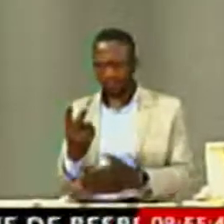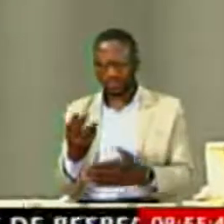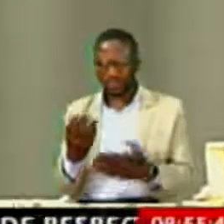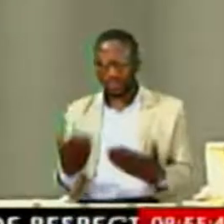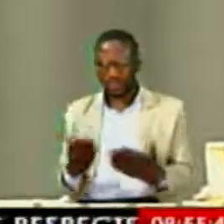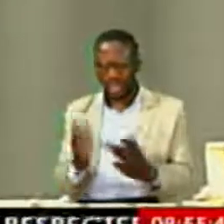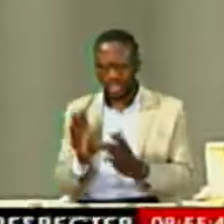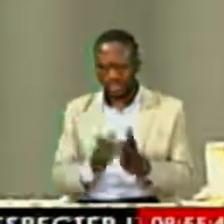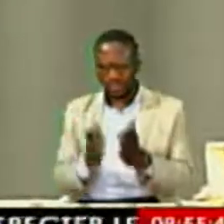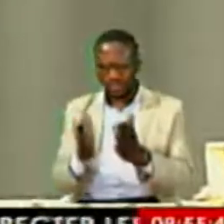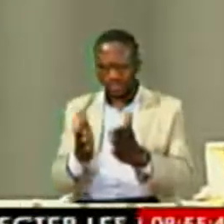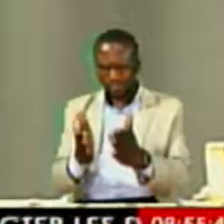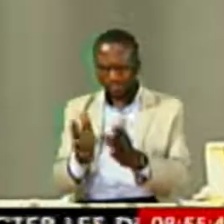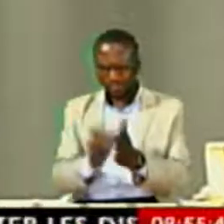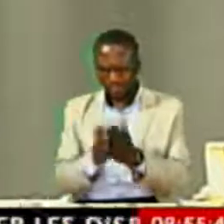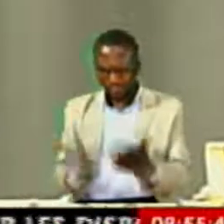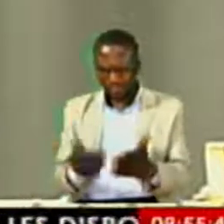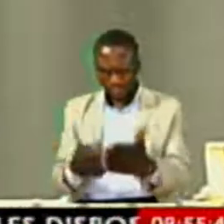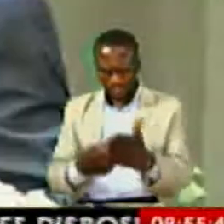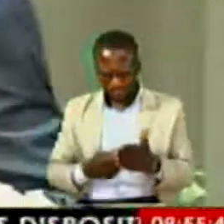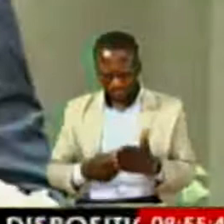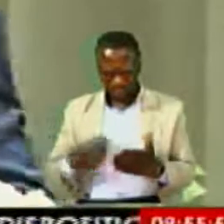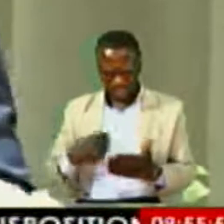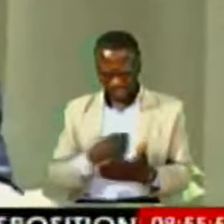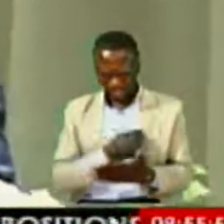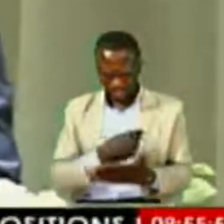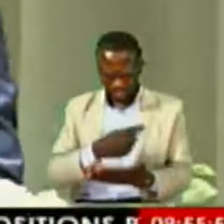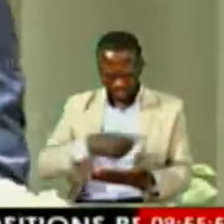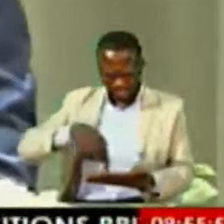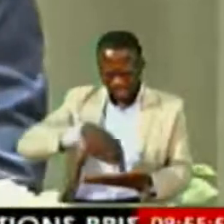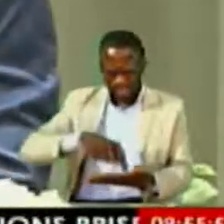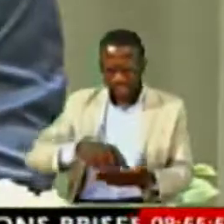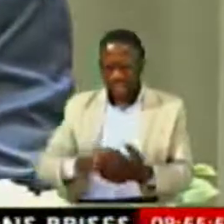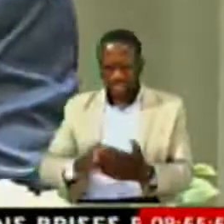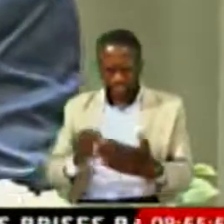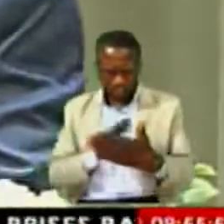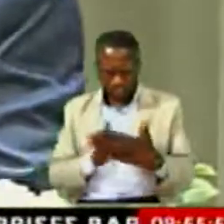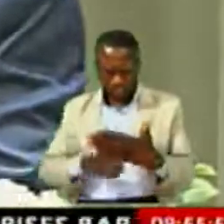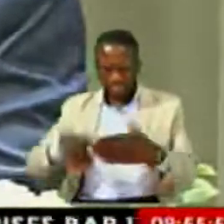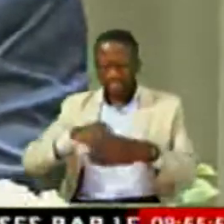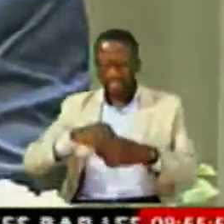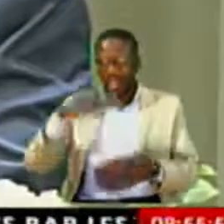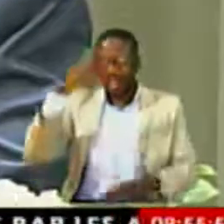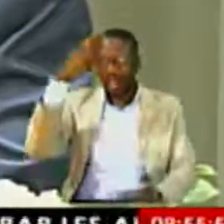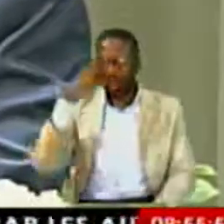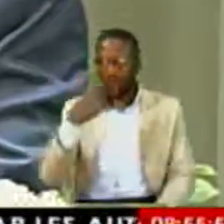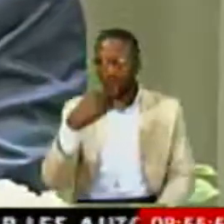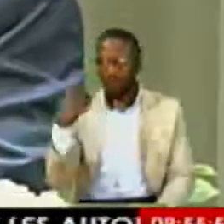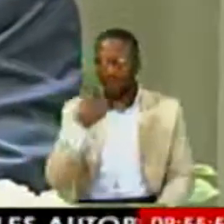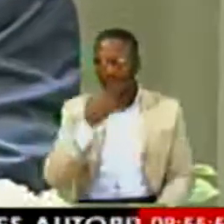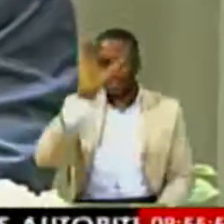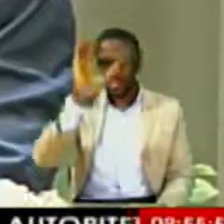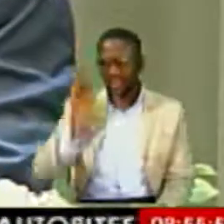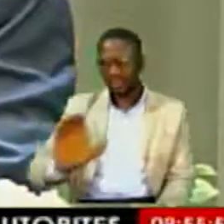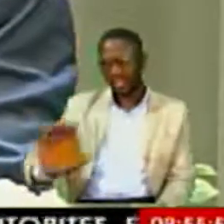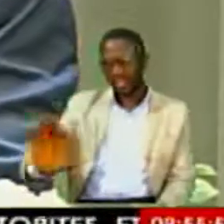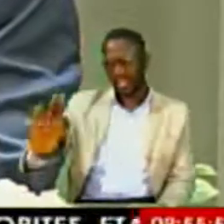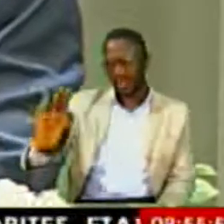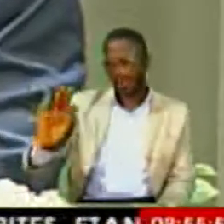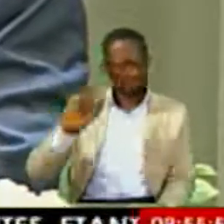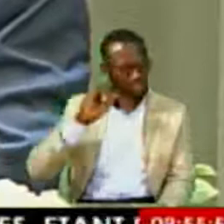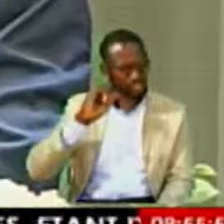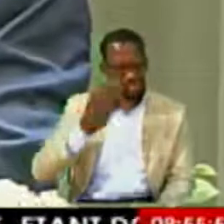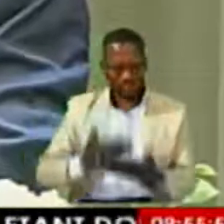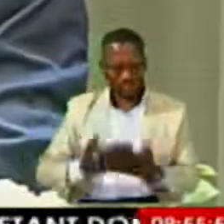The Bible says this. Disons tout simplement. Let's read it. Romans 9. Écoutez bien, mes frères et sœurs. Listen,